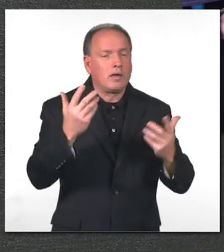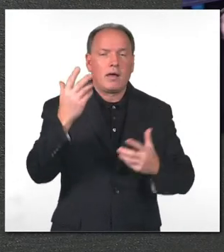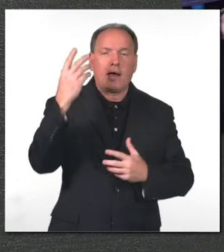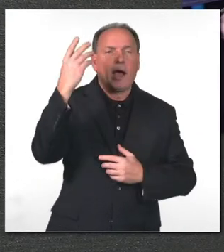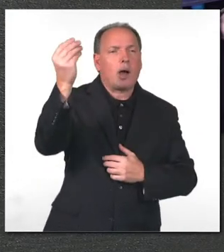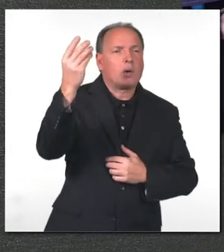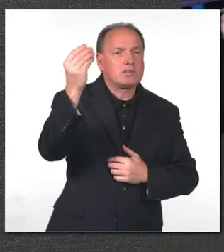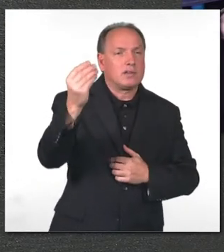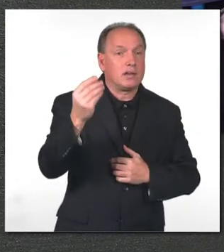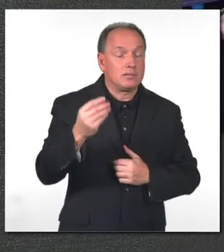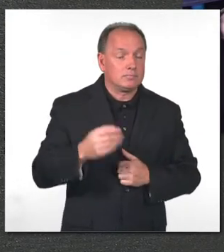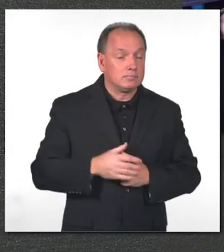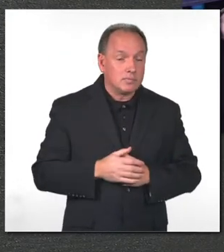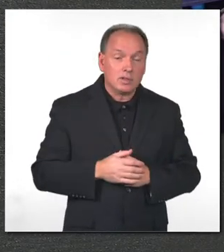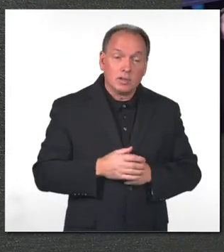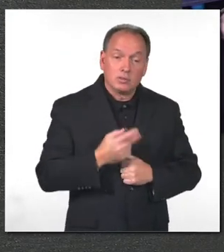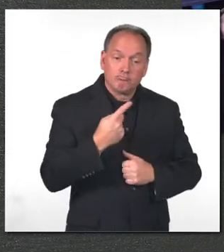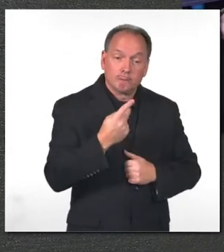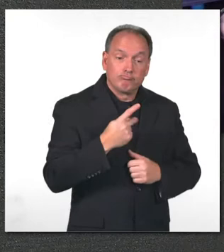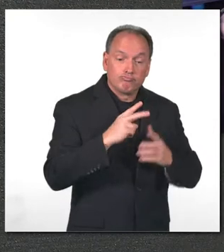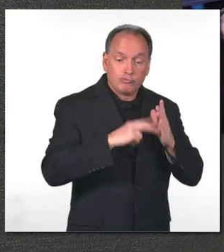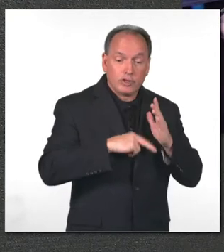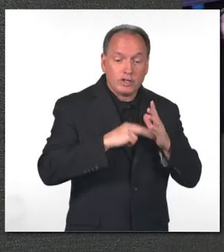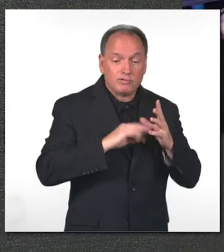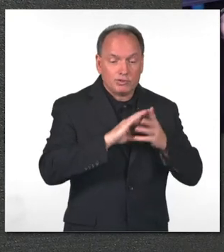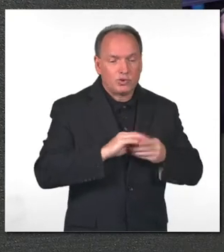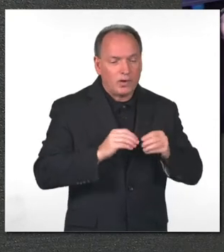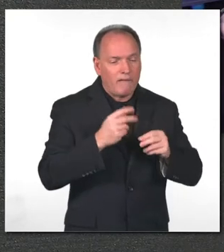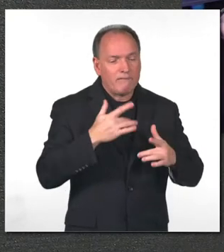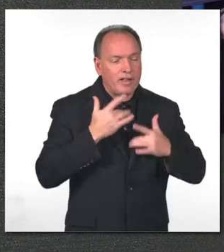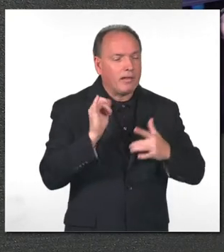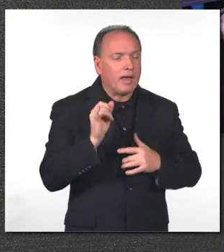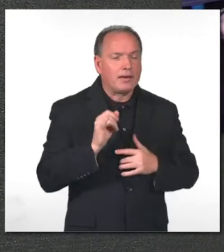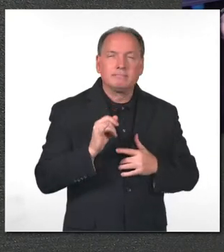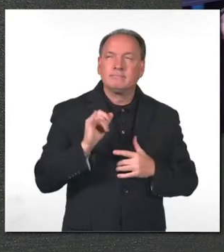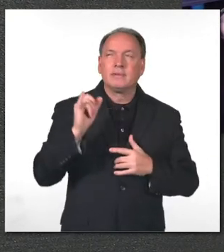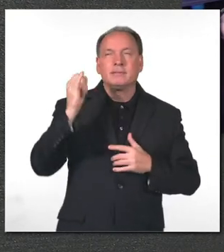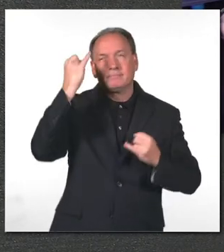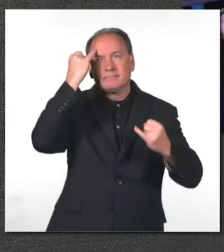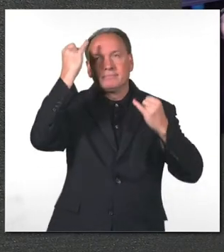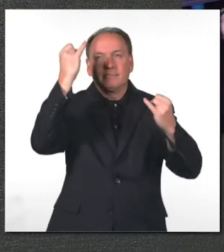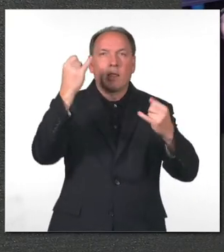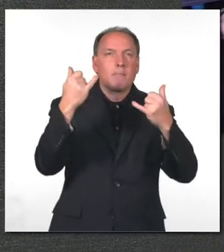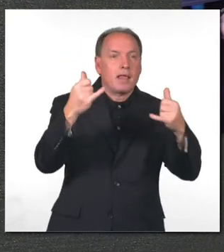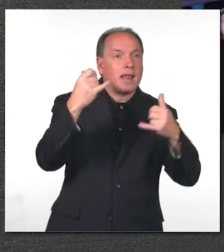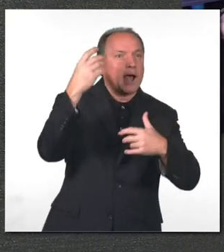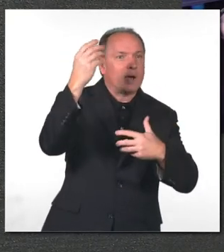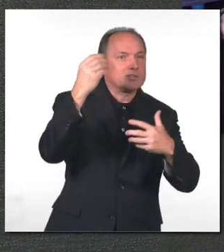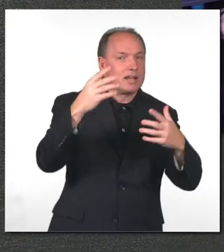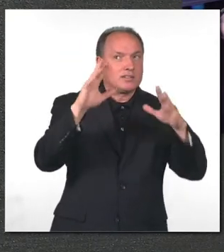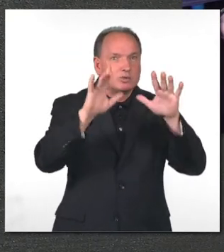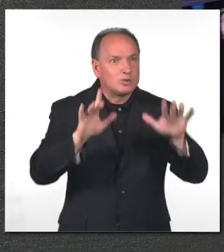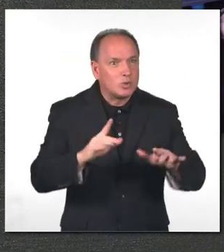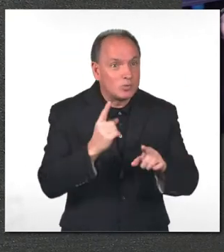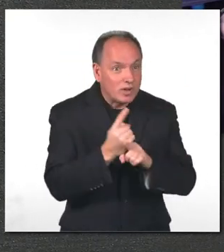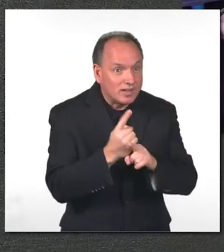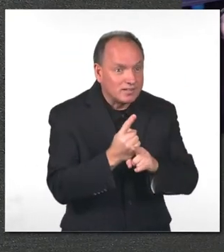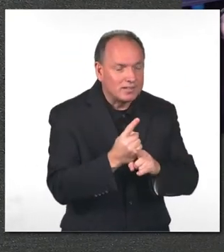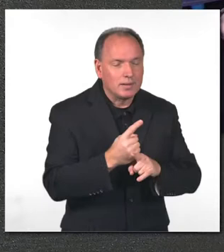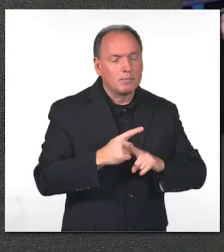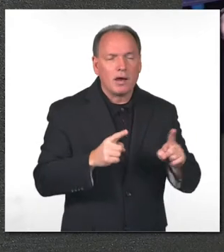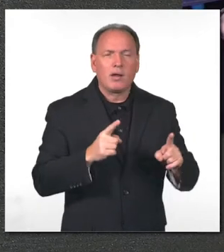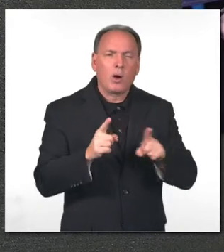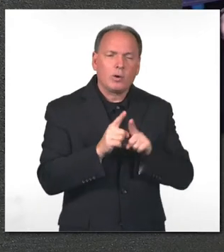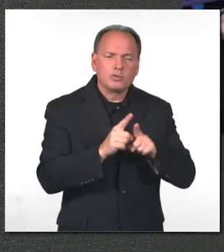After reading those stories with you, I almost feel like I played out in the snow, do you? Well, the snow can be fun for